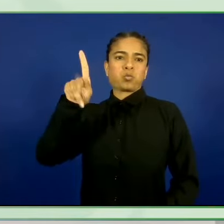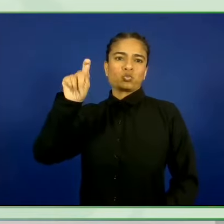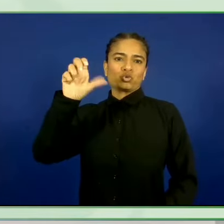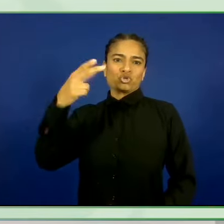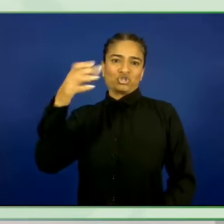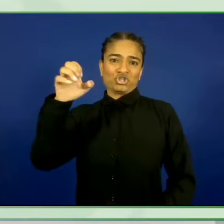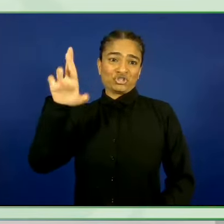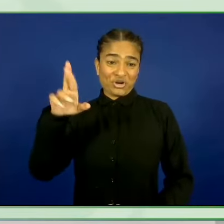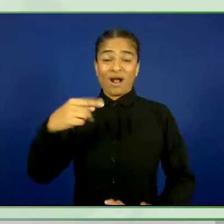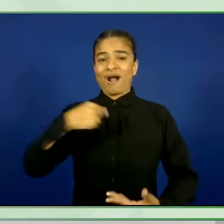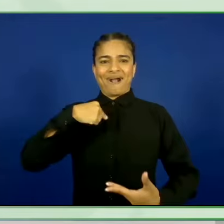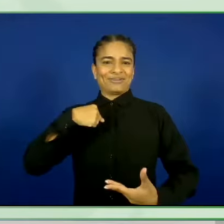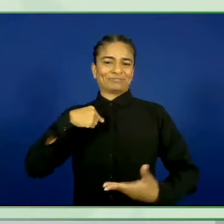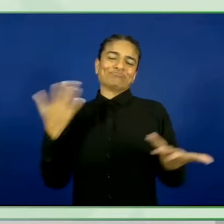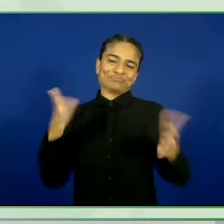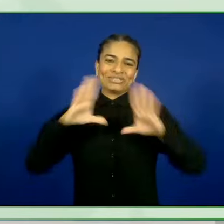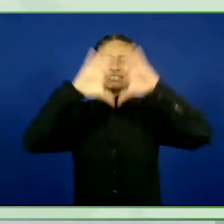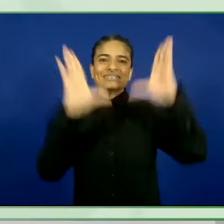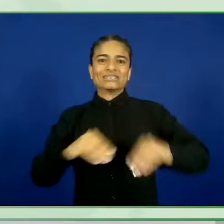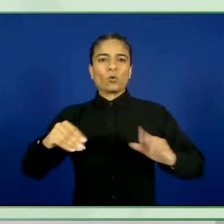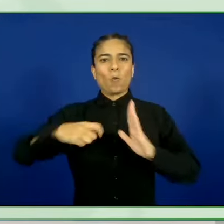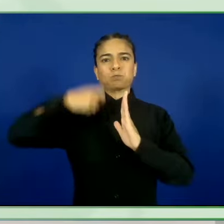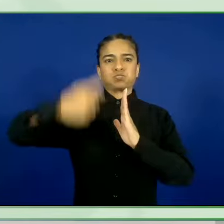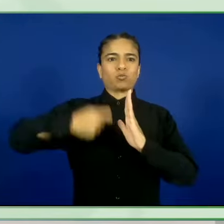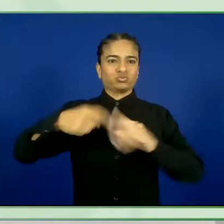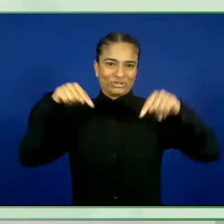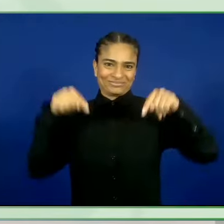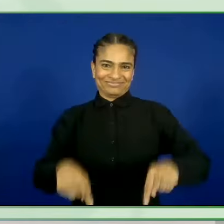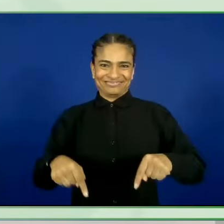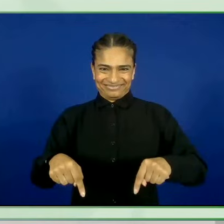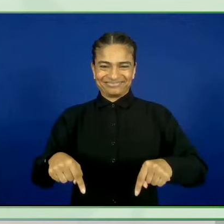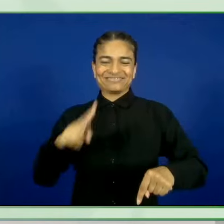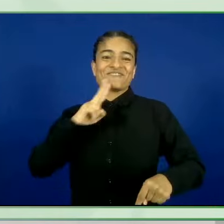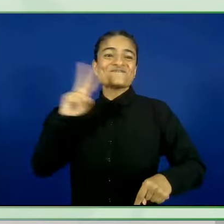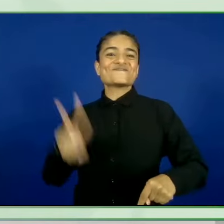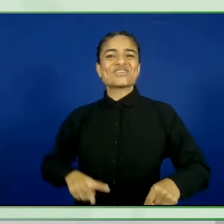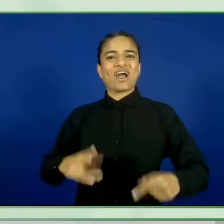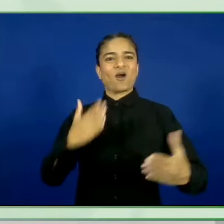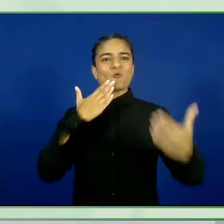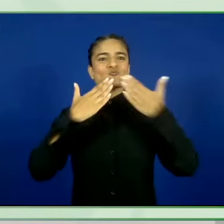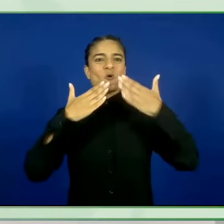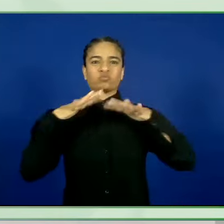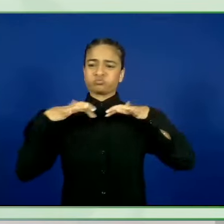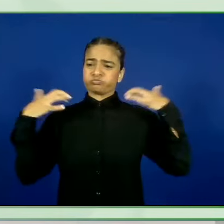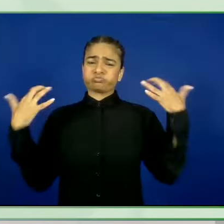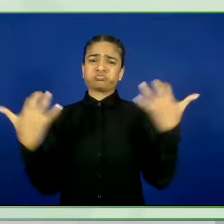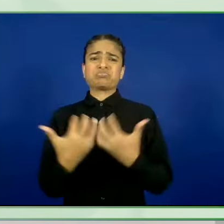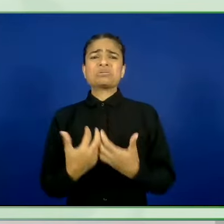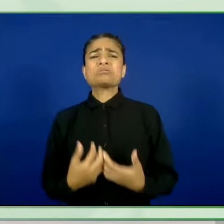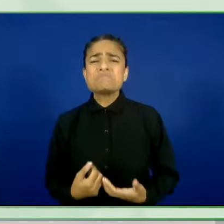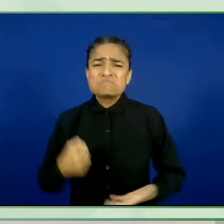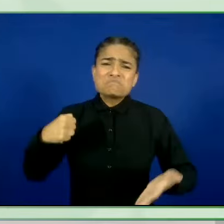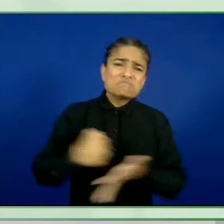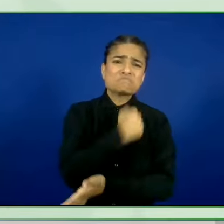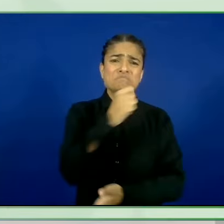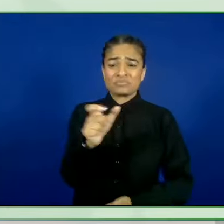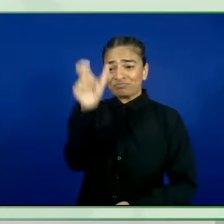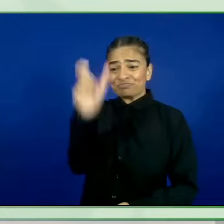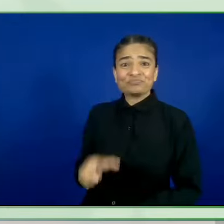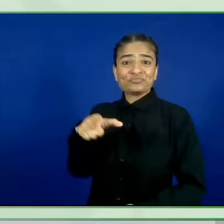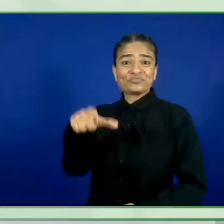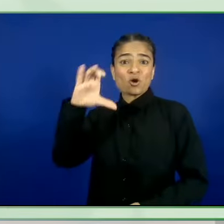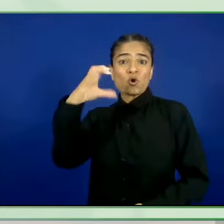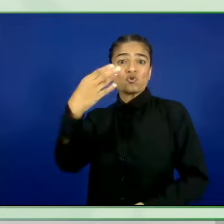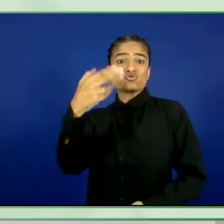am online, sadly virtually, with Charles Yassin, all the way from Malawi, where